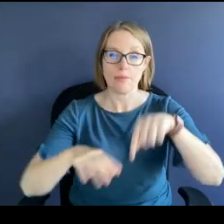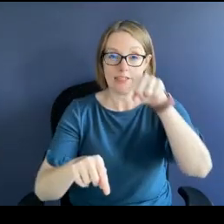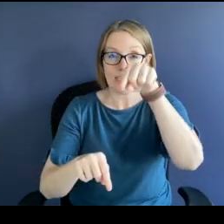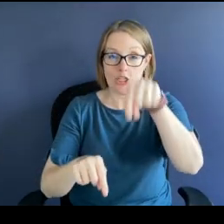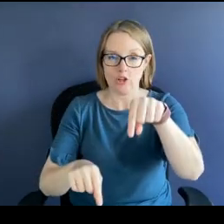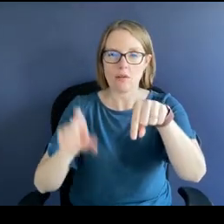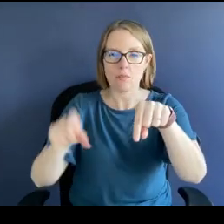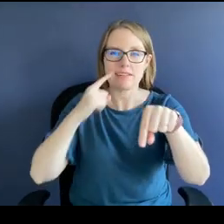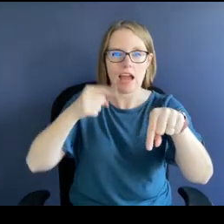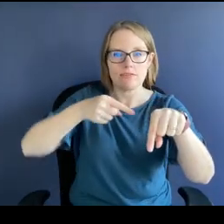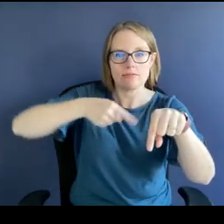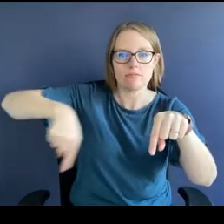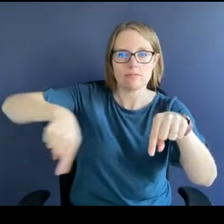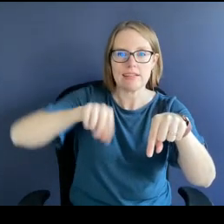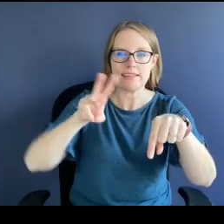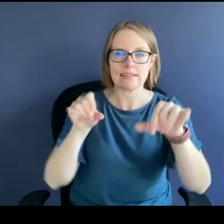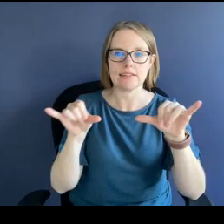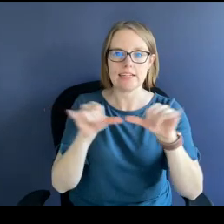its base.